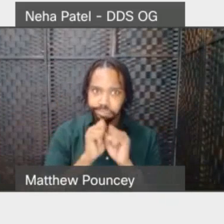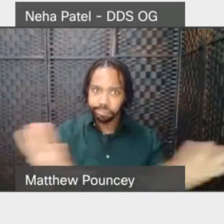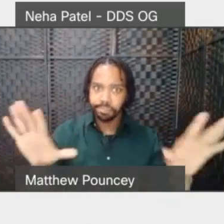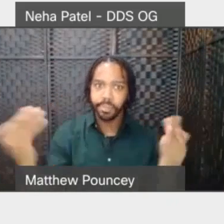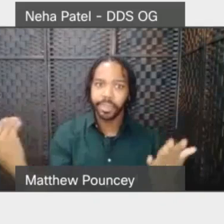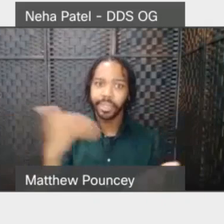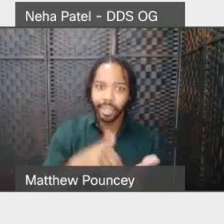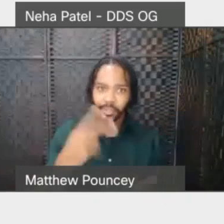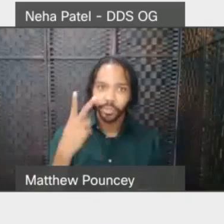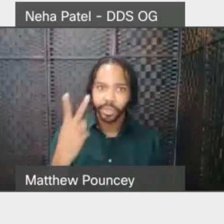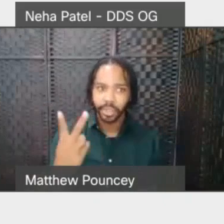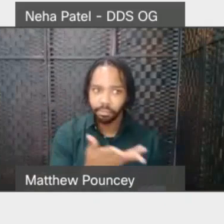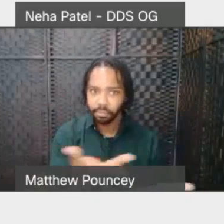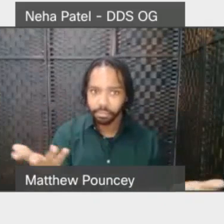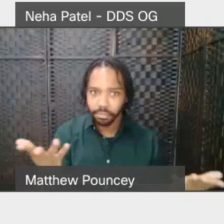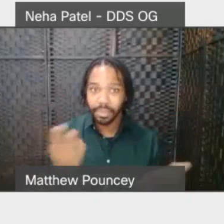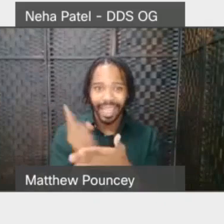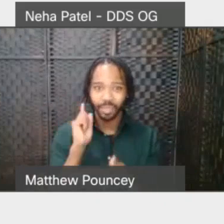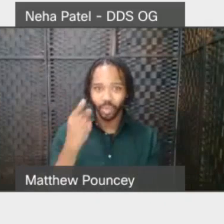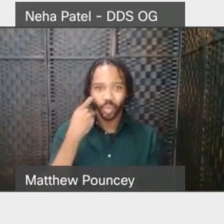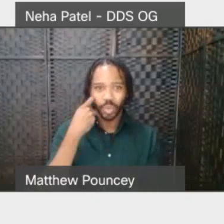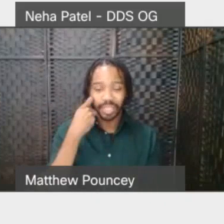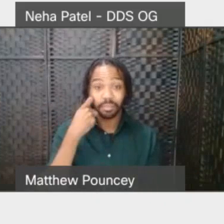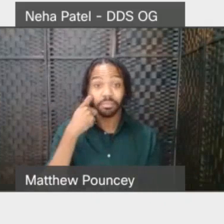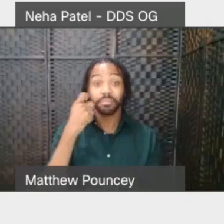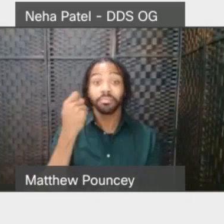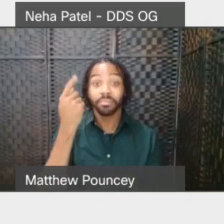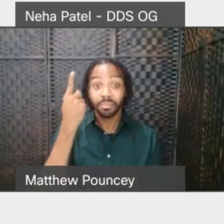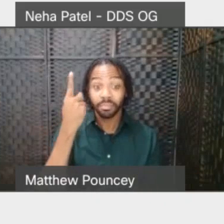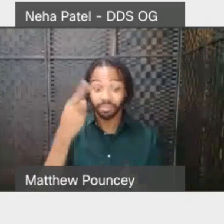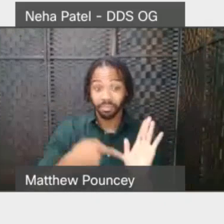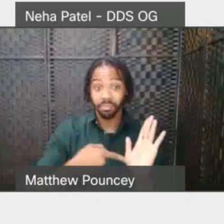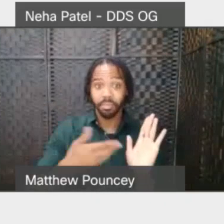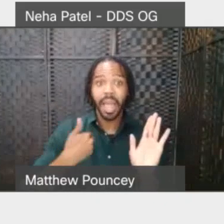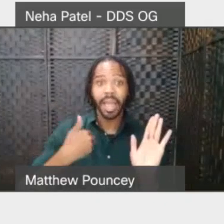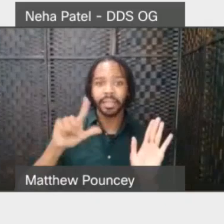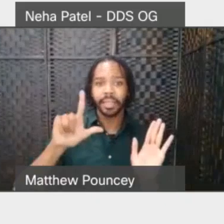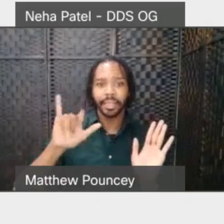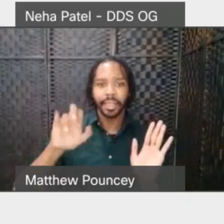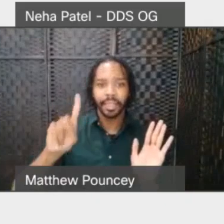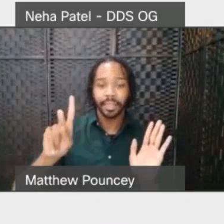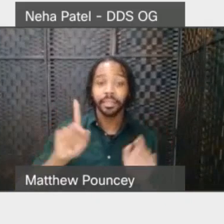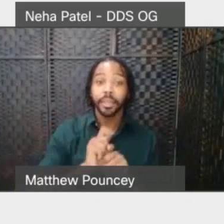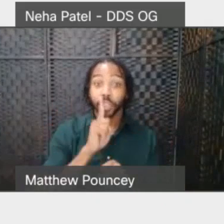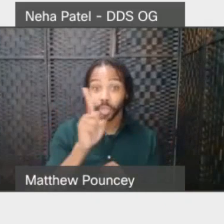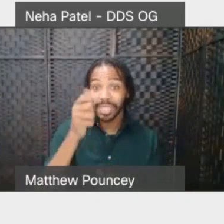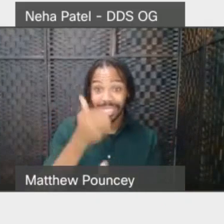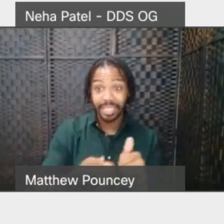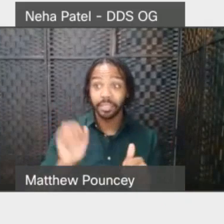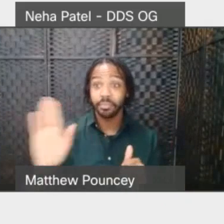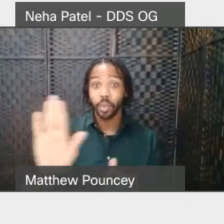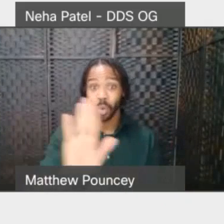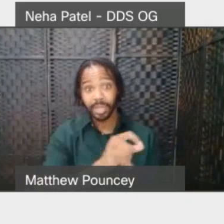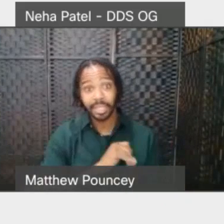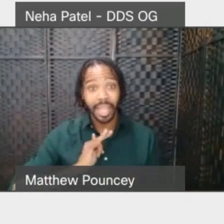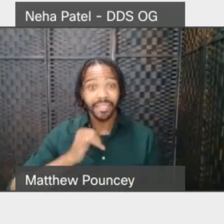week that provided a link so that providers, so that individuals could enter their